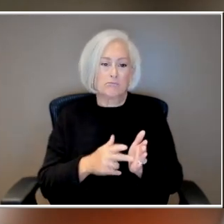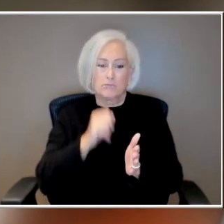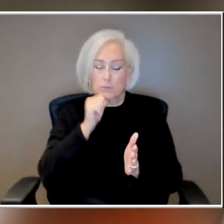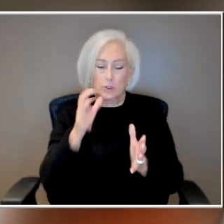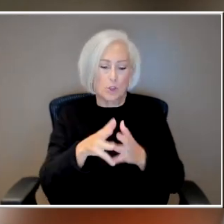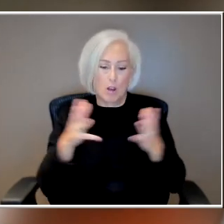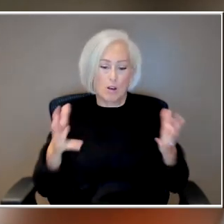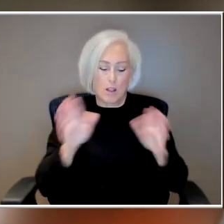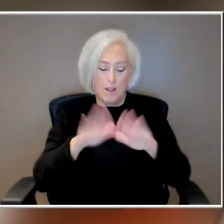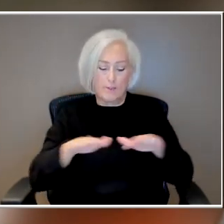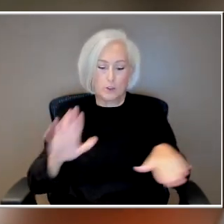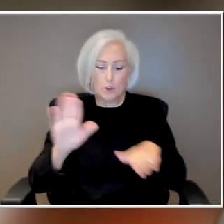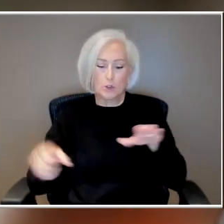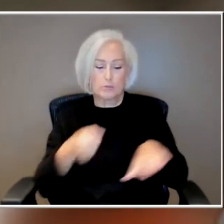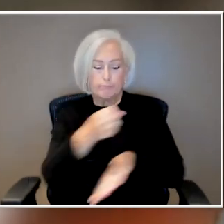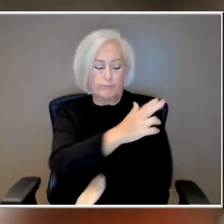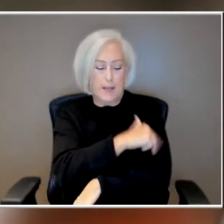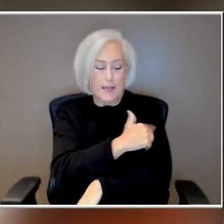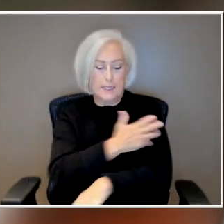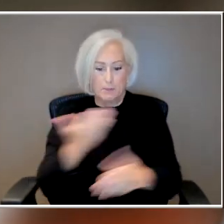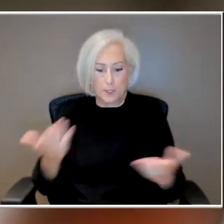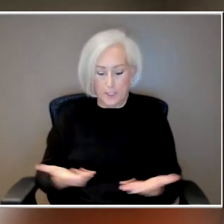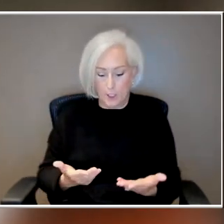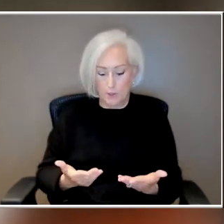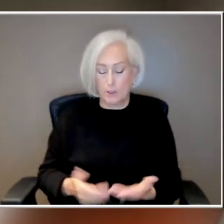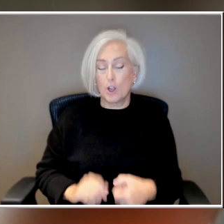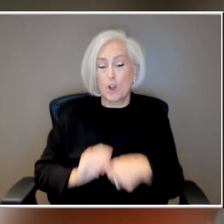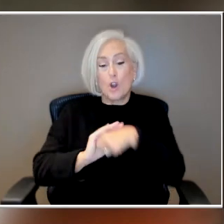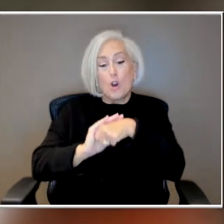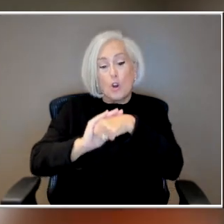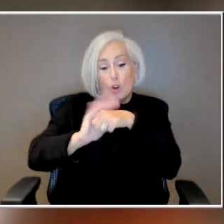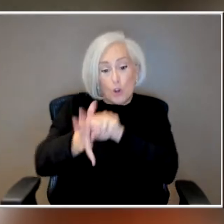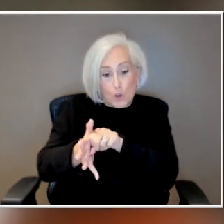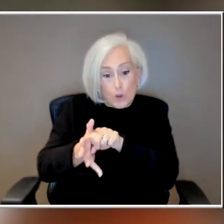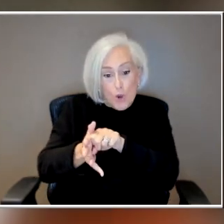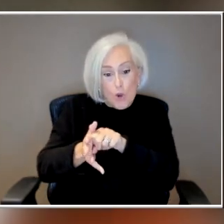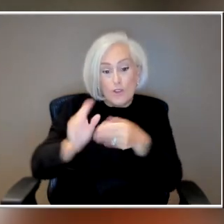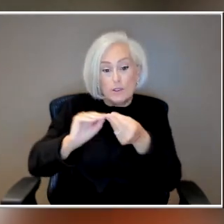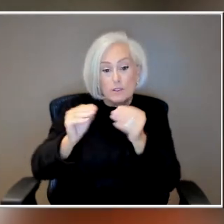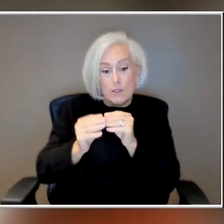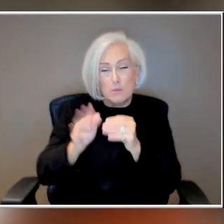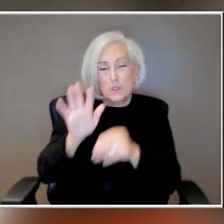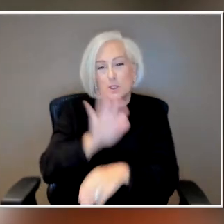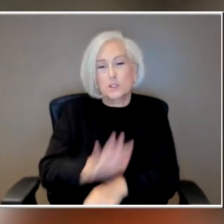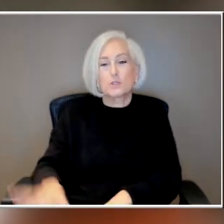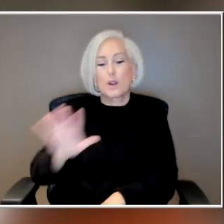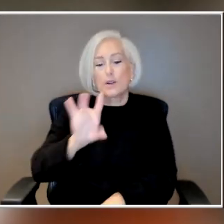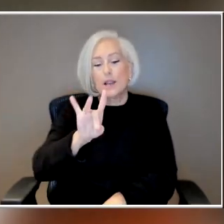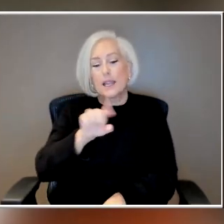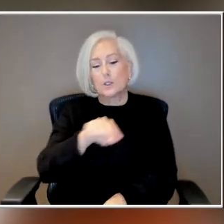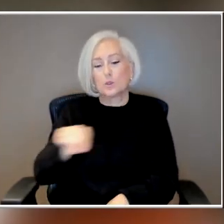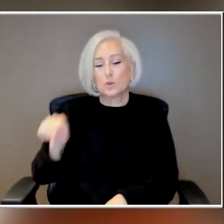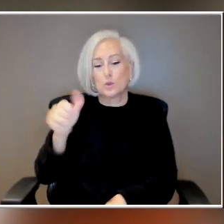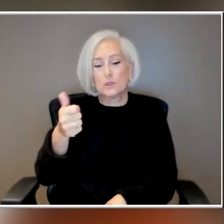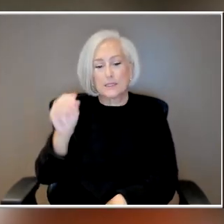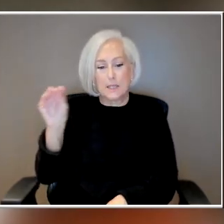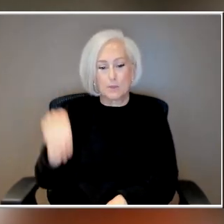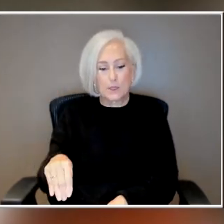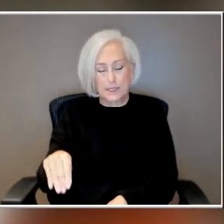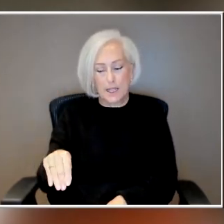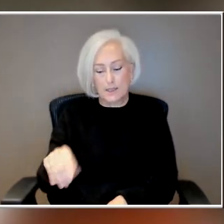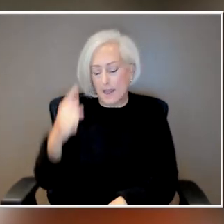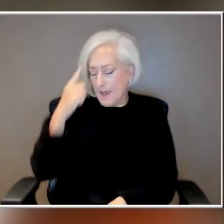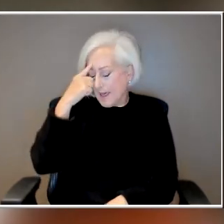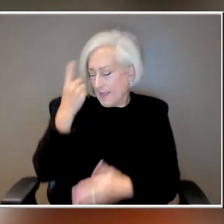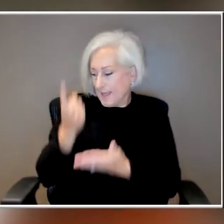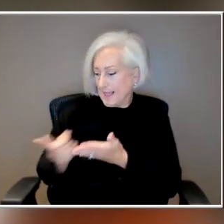RSV. COVID numbers have been hovering around test positivity anywhere between 8 to 10%. I think a week ago we had